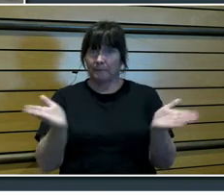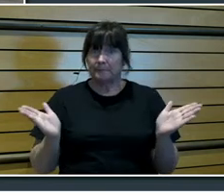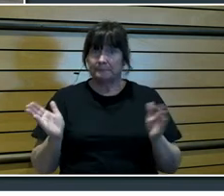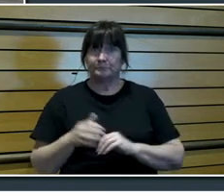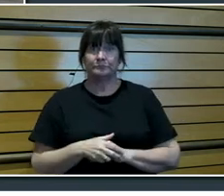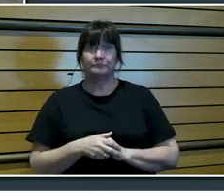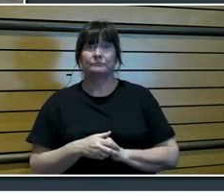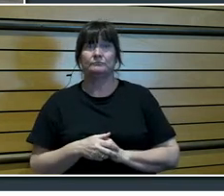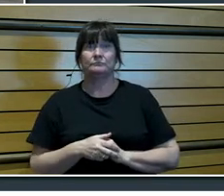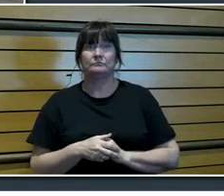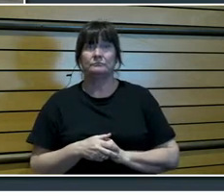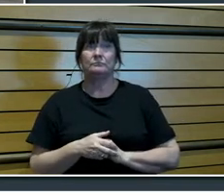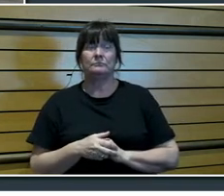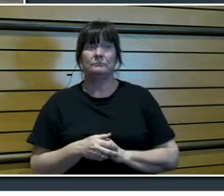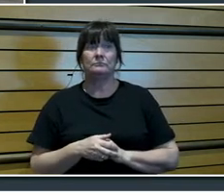councillors?